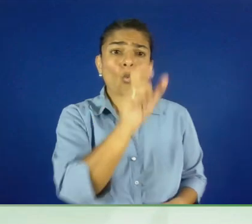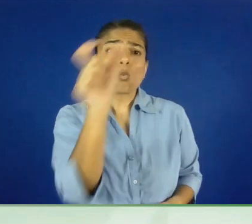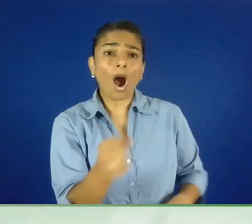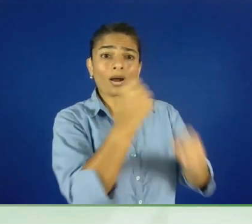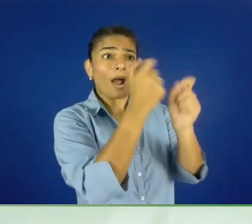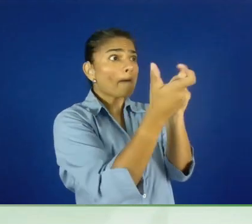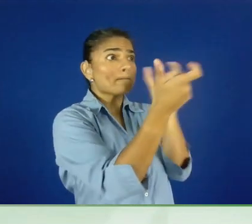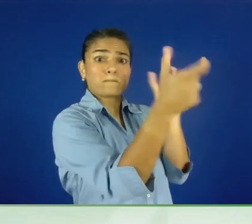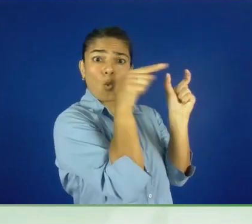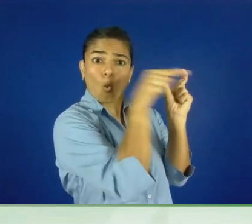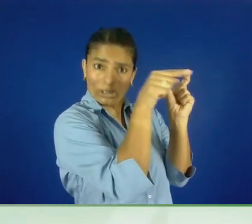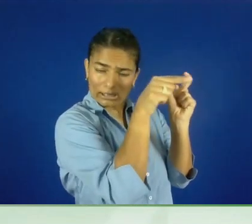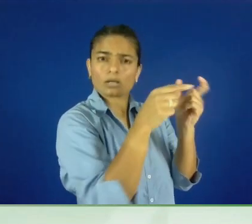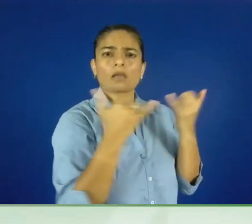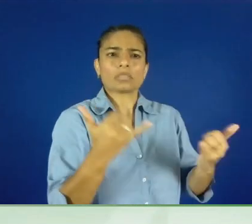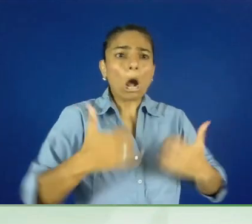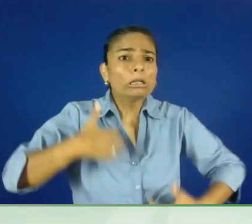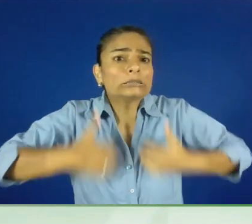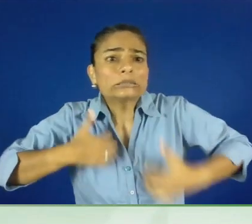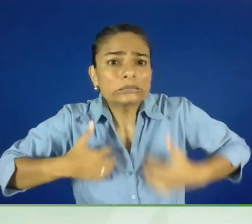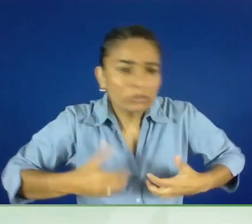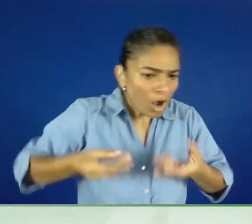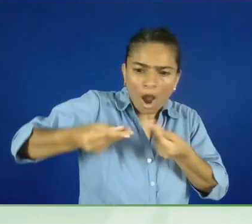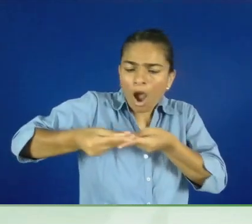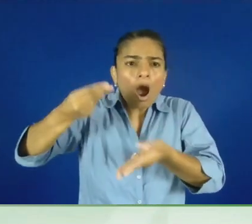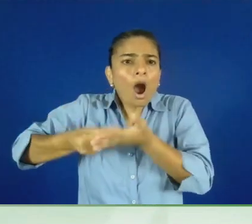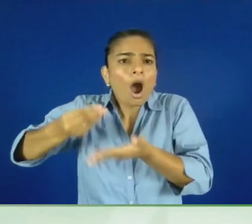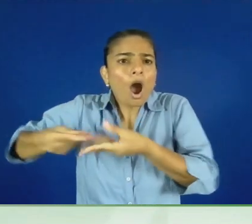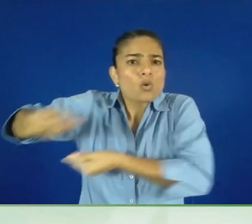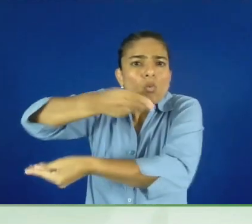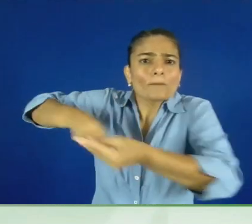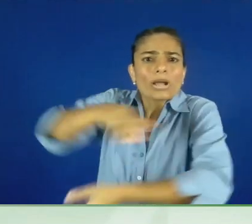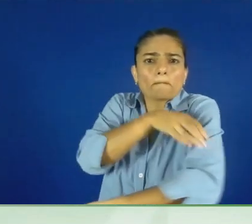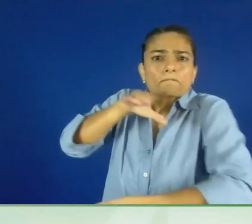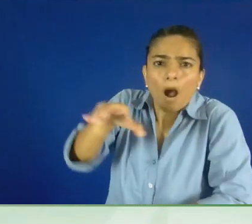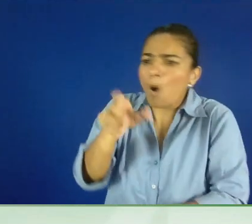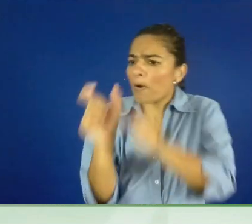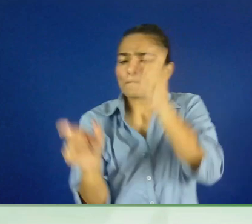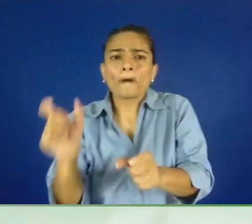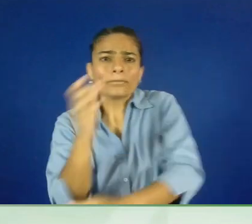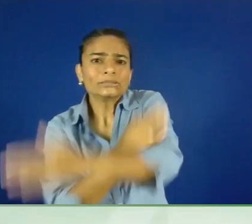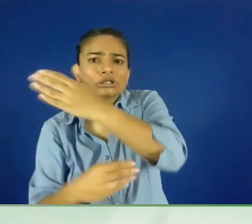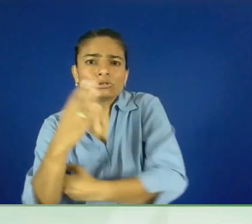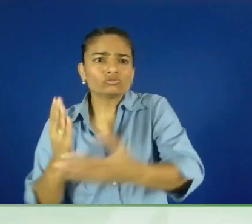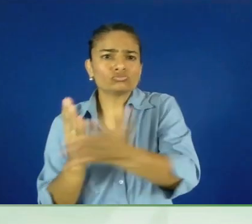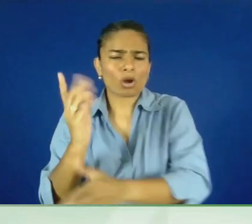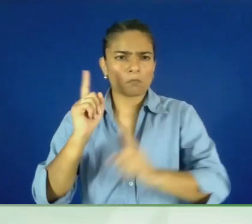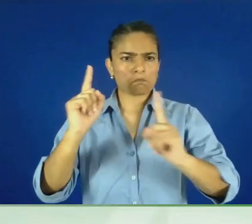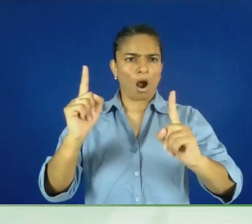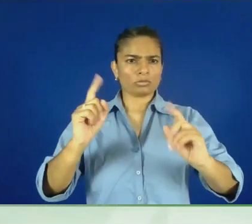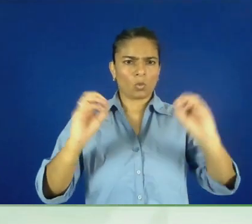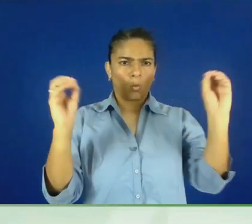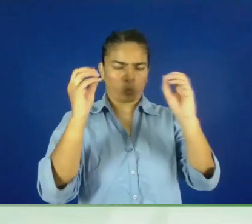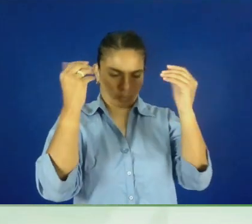after company as these badly trained HR people purchase and deploy badly designed technology. I said